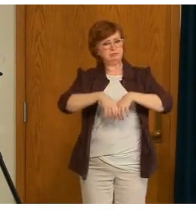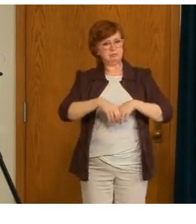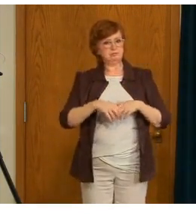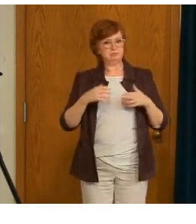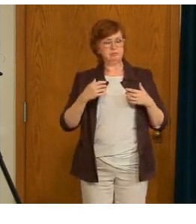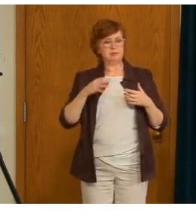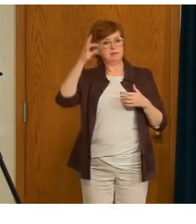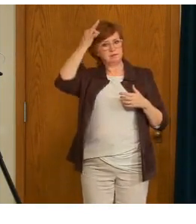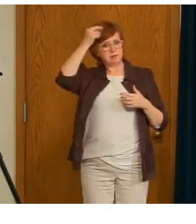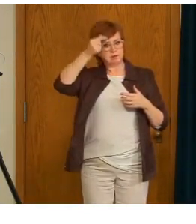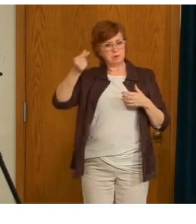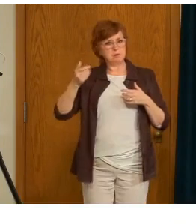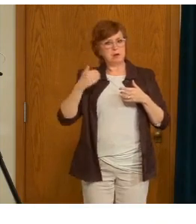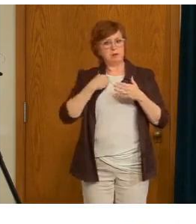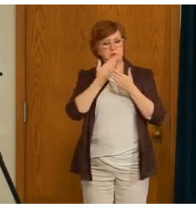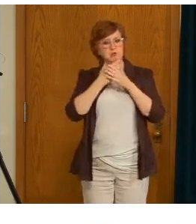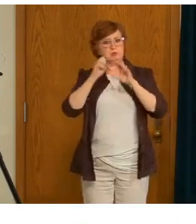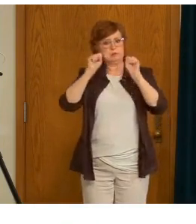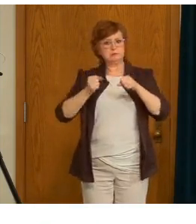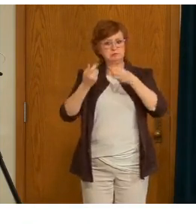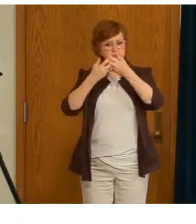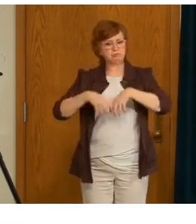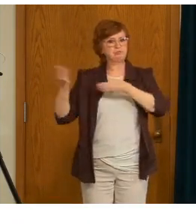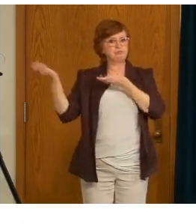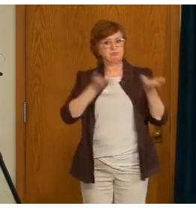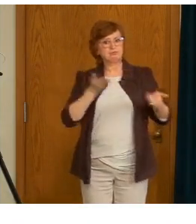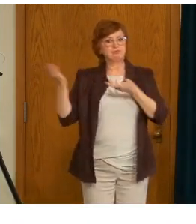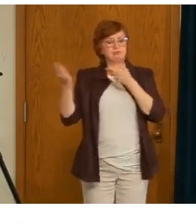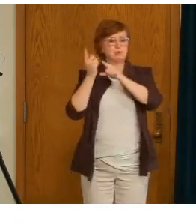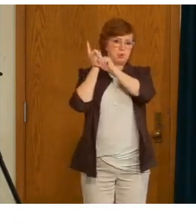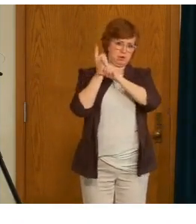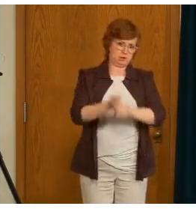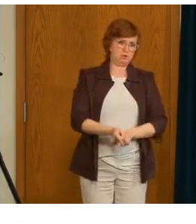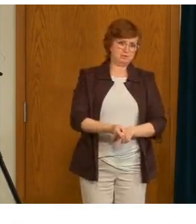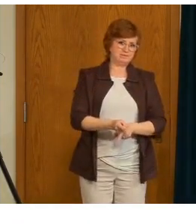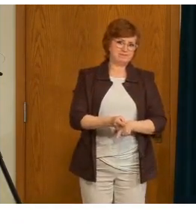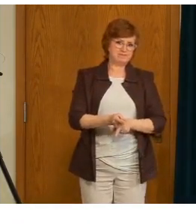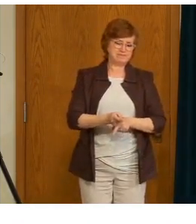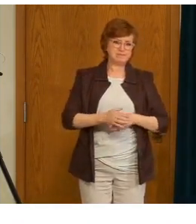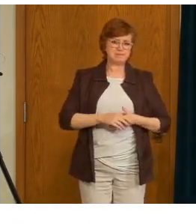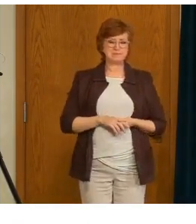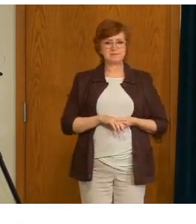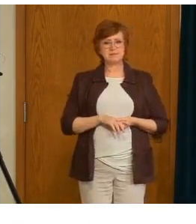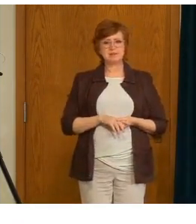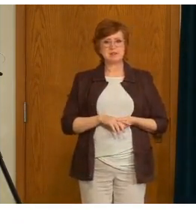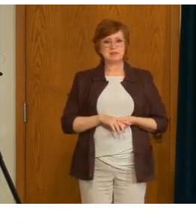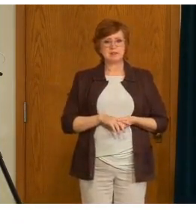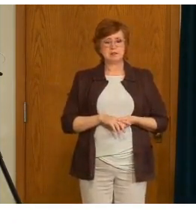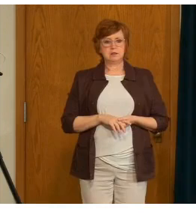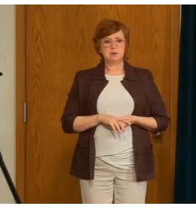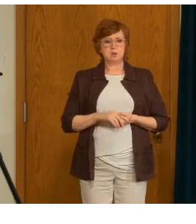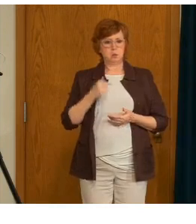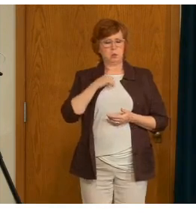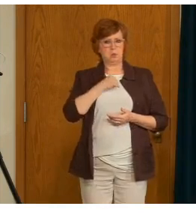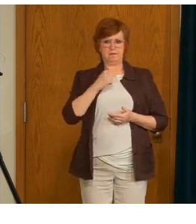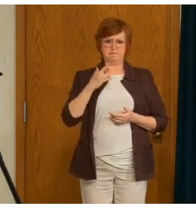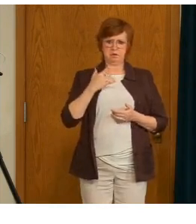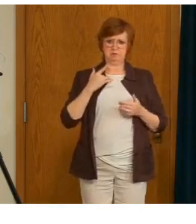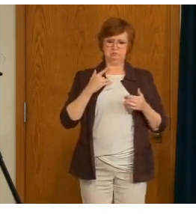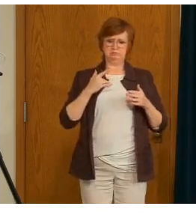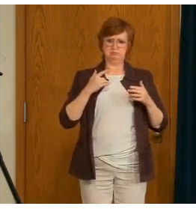more consistently. So we're very hopeful that we will be able to match up what you got on the first vaccine to your